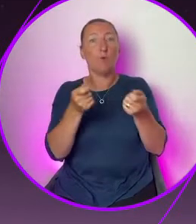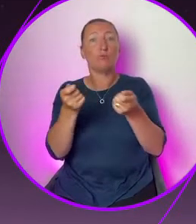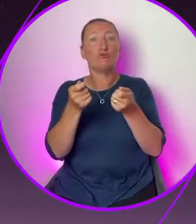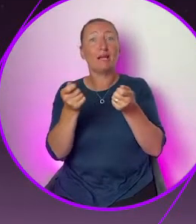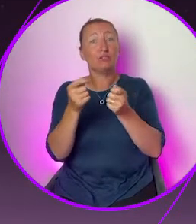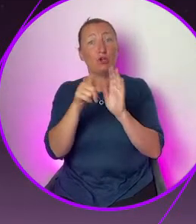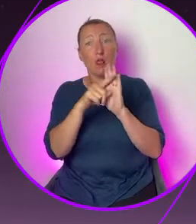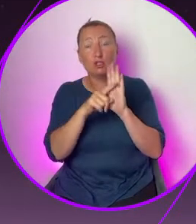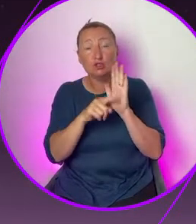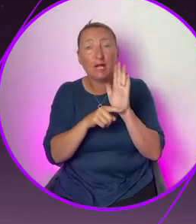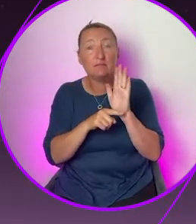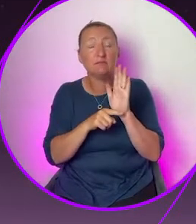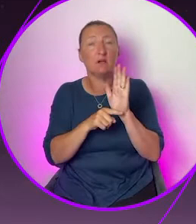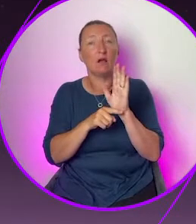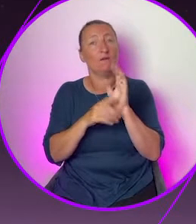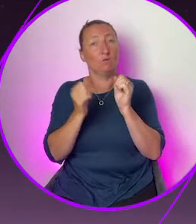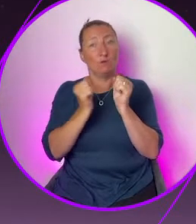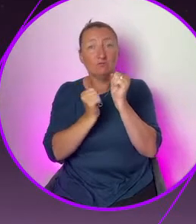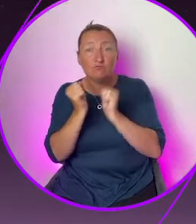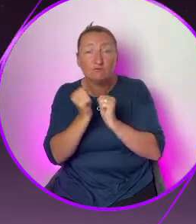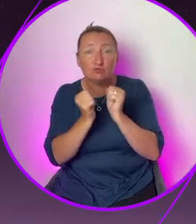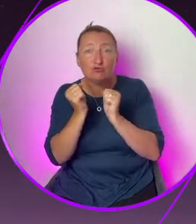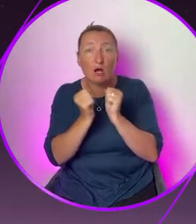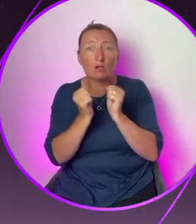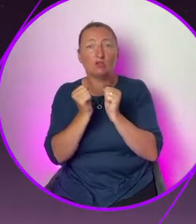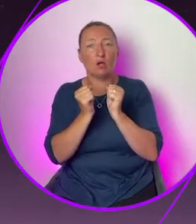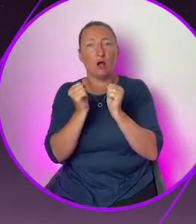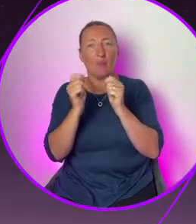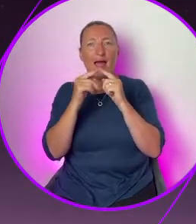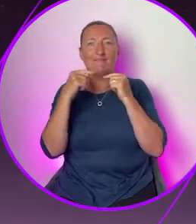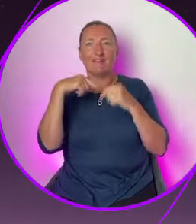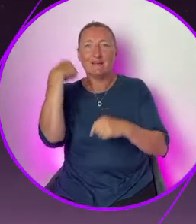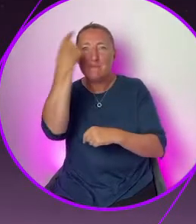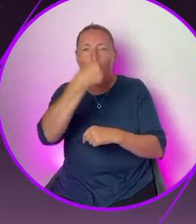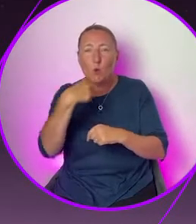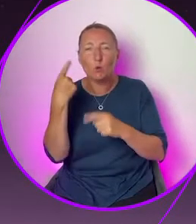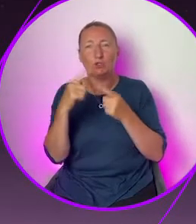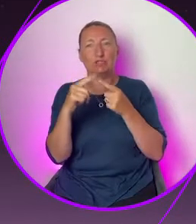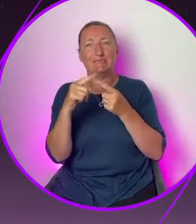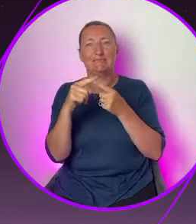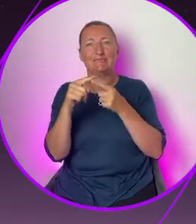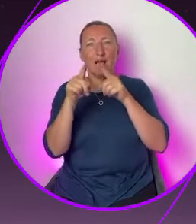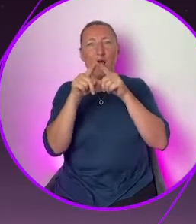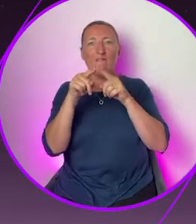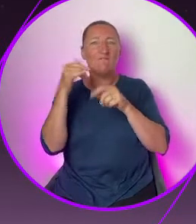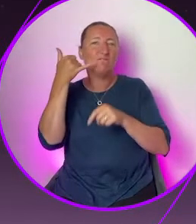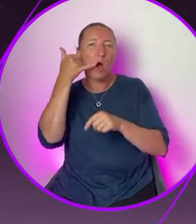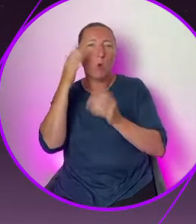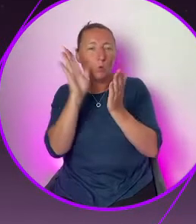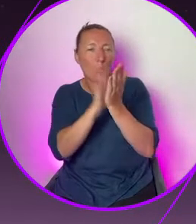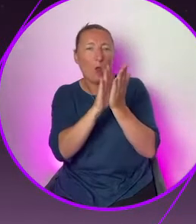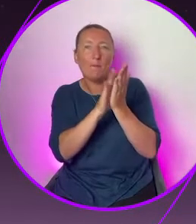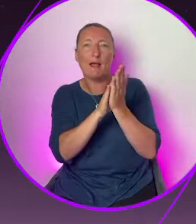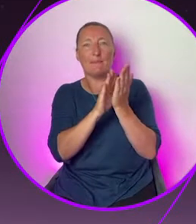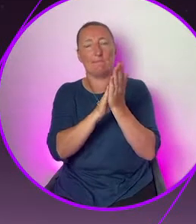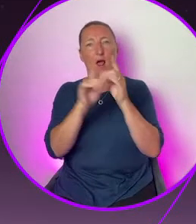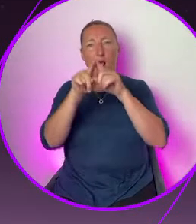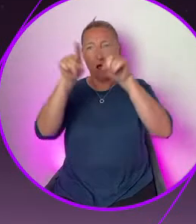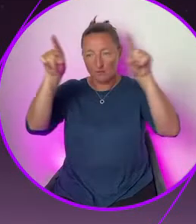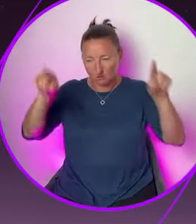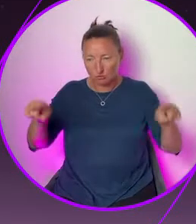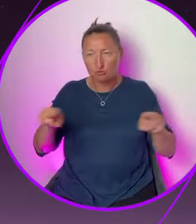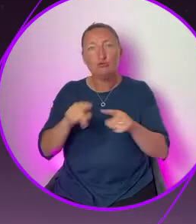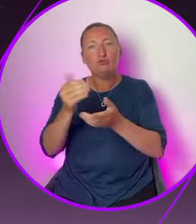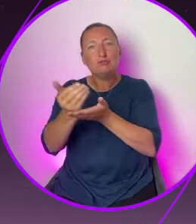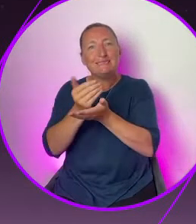century cultural infrastructure, as well as Telegram emojis, screensavers, and phone wallpaper. So feel free at